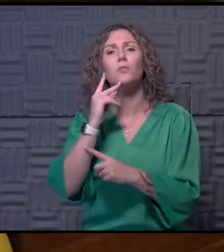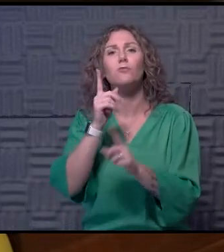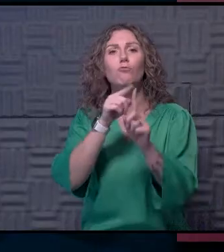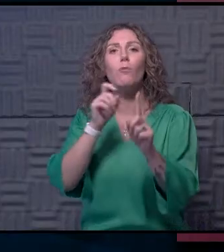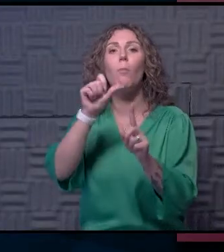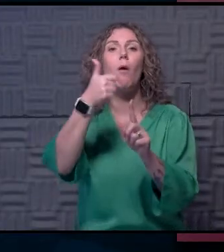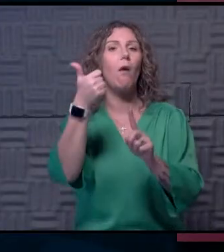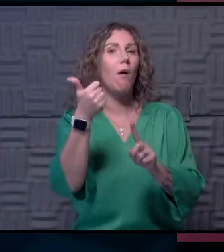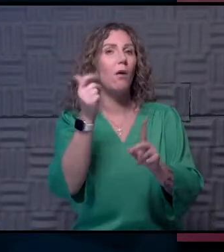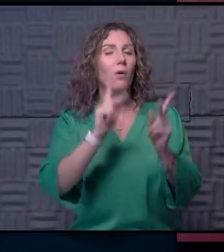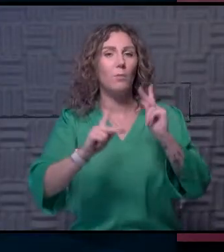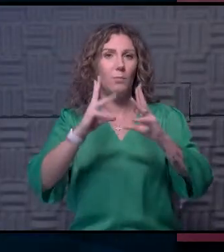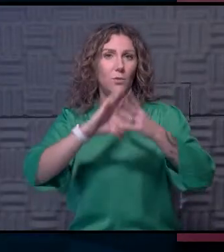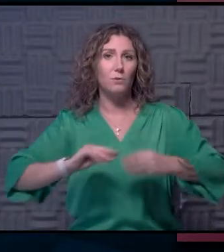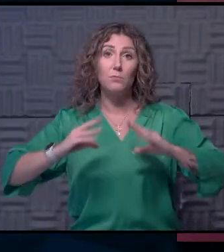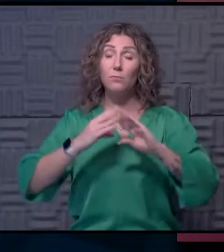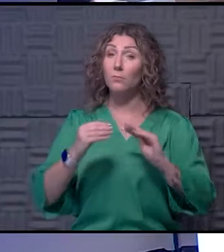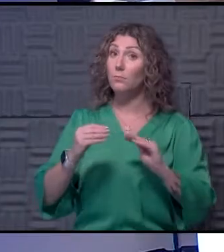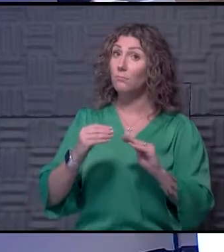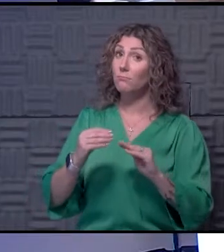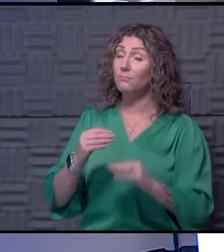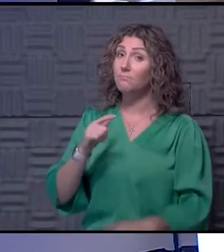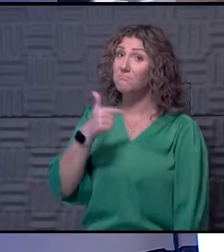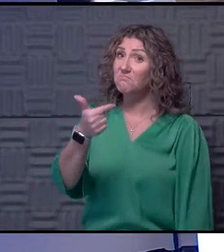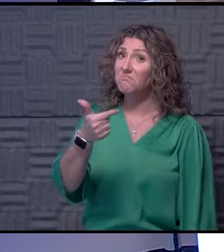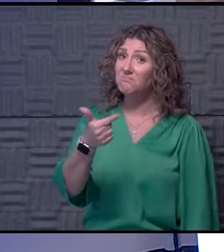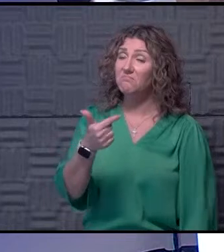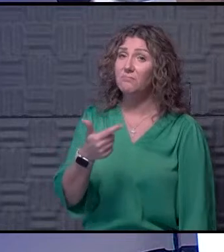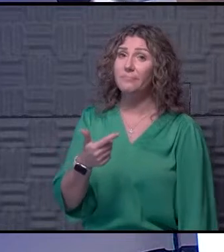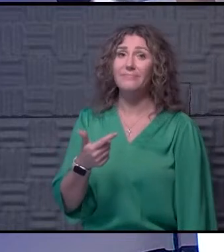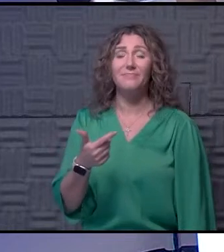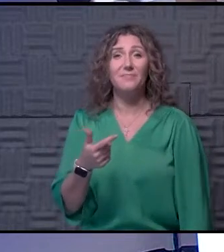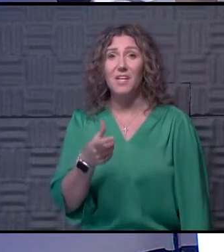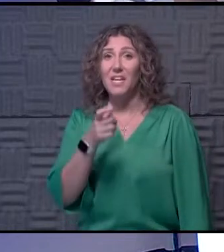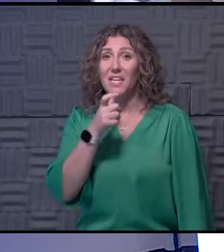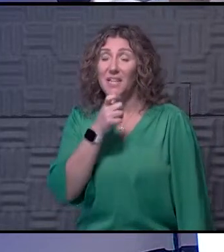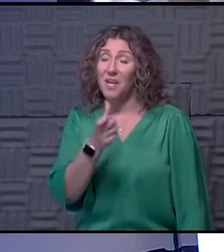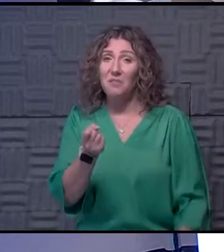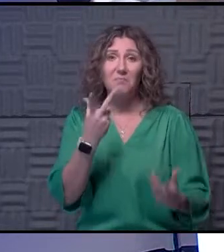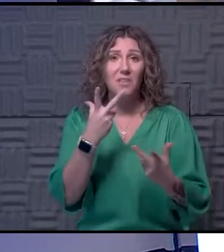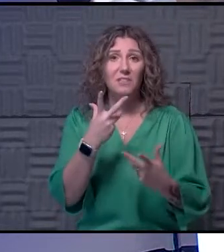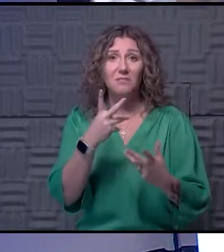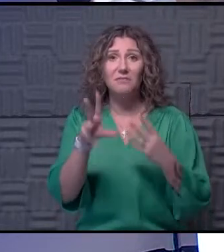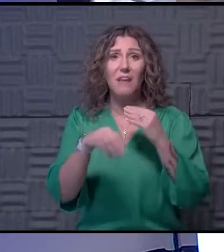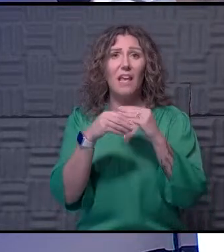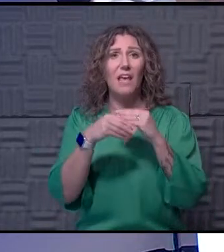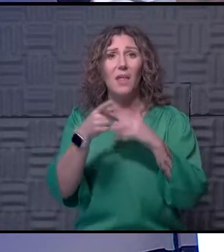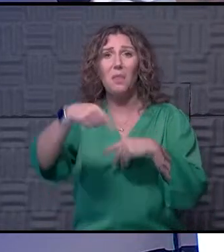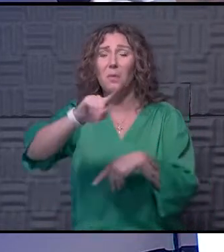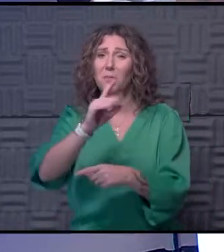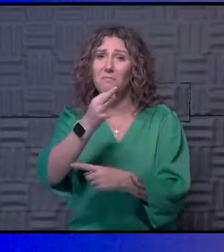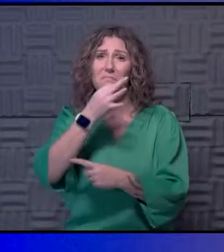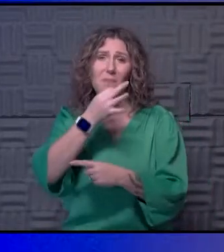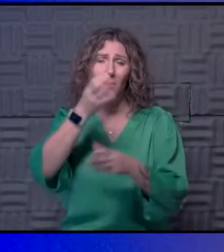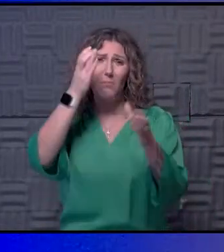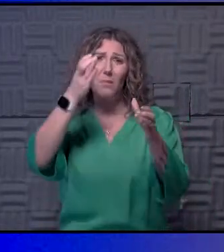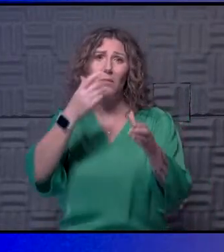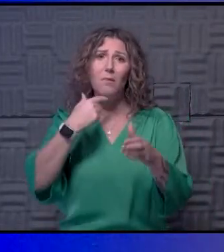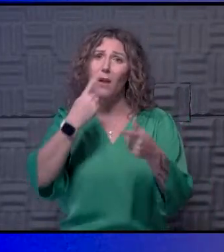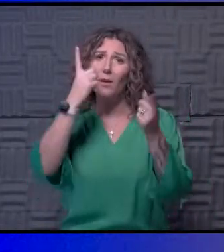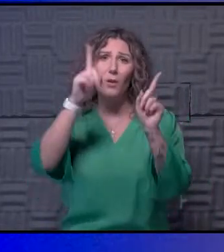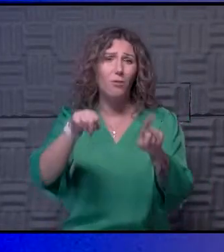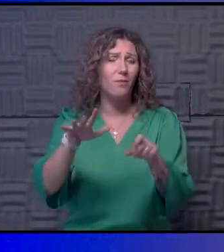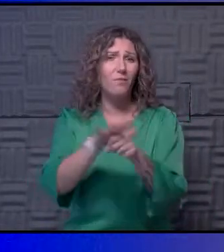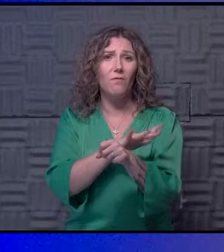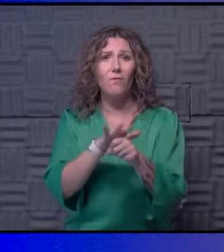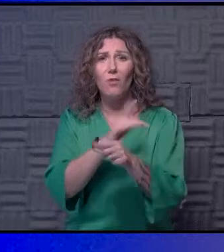stories. Hawk? I don't have much to add. I mean, these are experts right here. I totally agree with